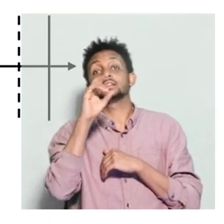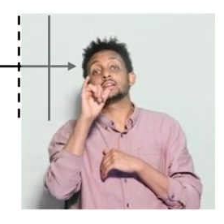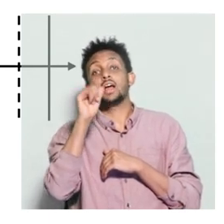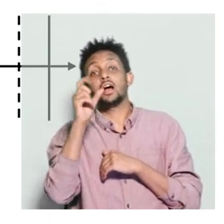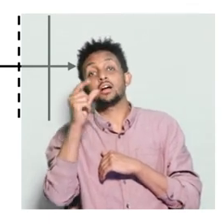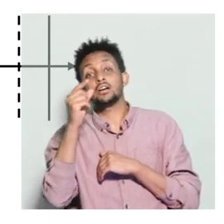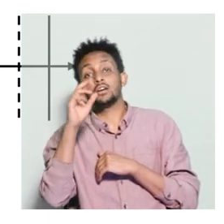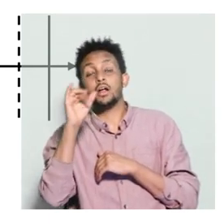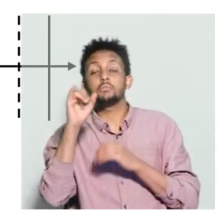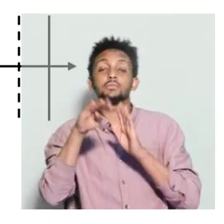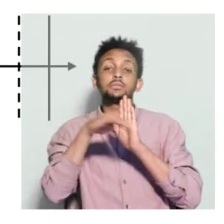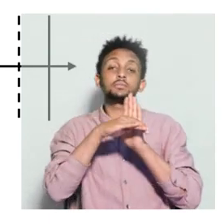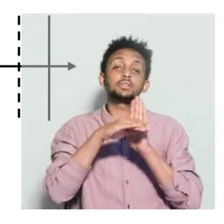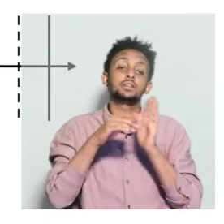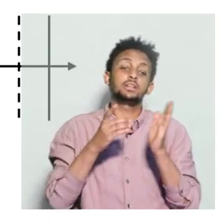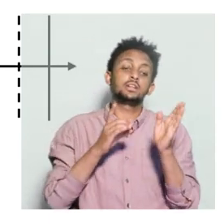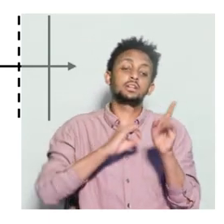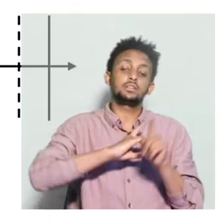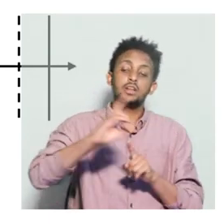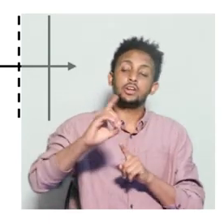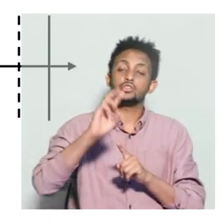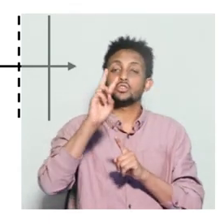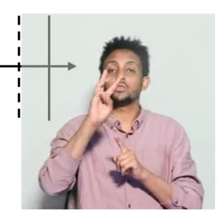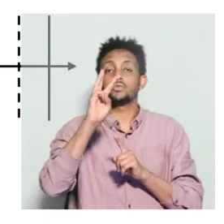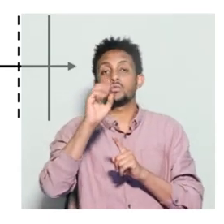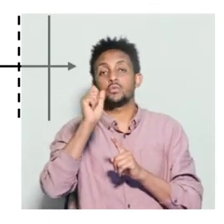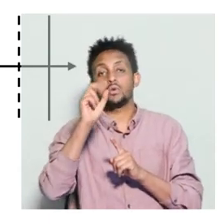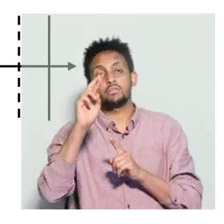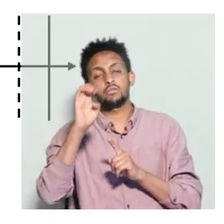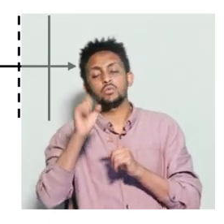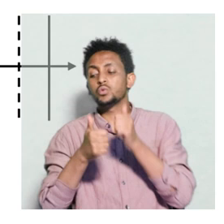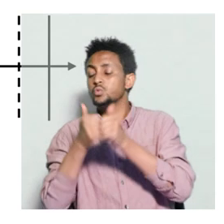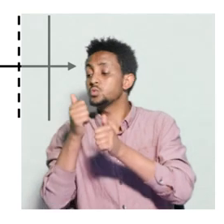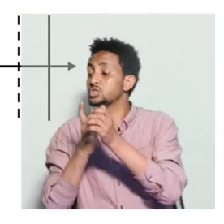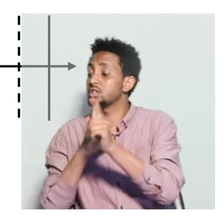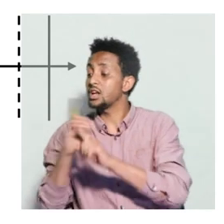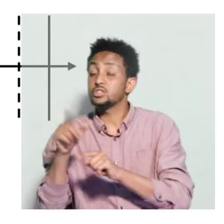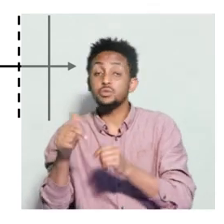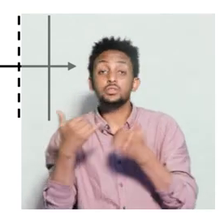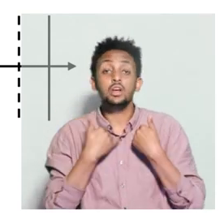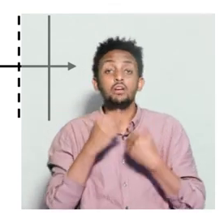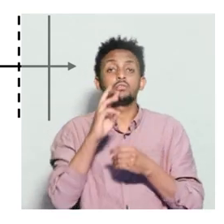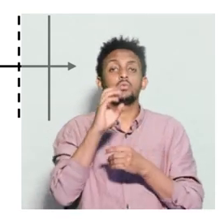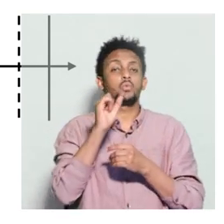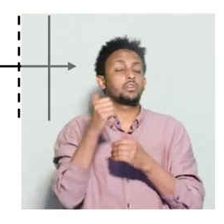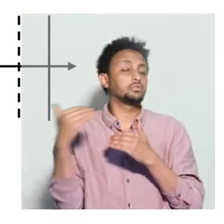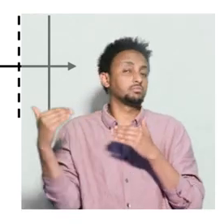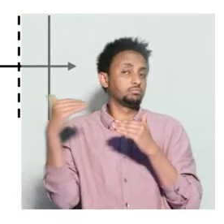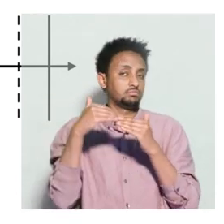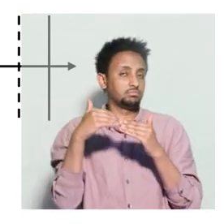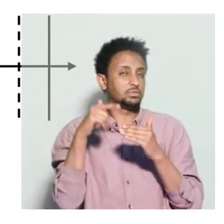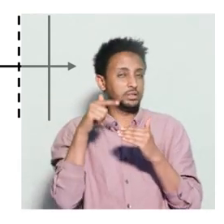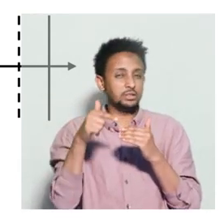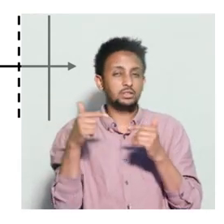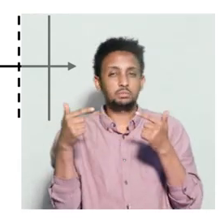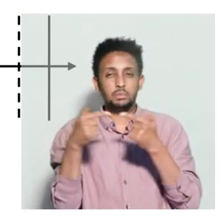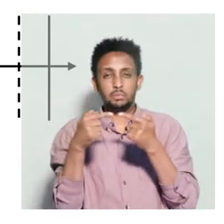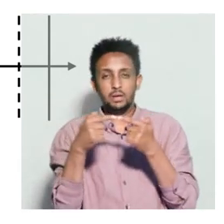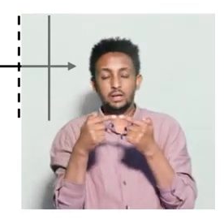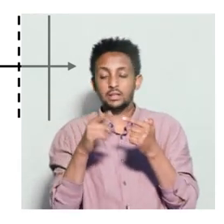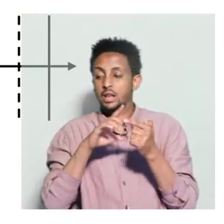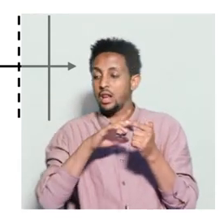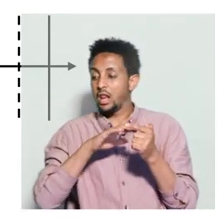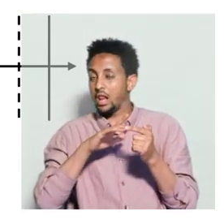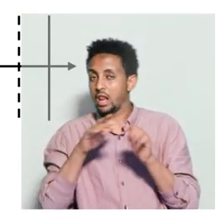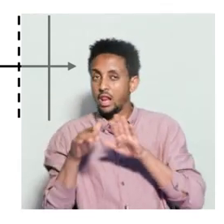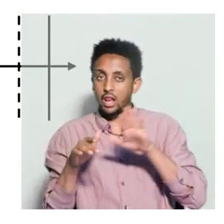to represent the direction of wave. In which direction does this wave propagate? Does it propagate to the left, to the